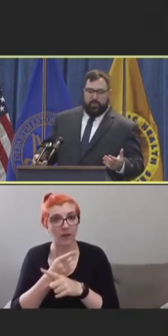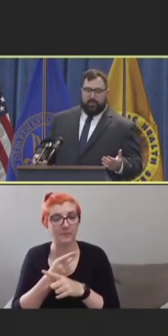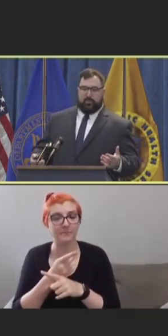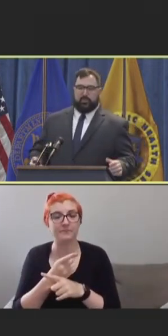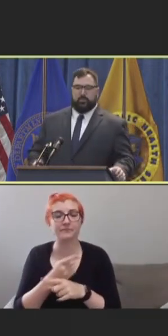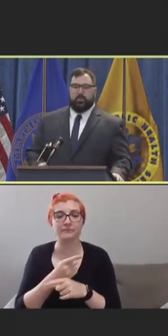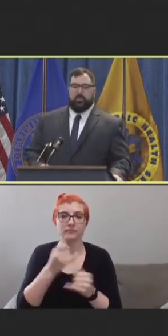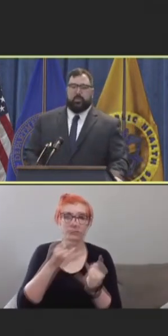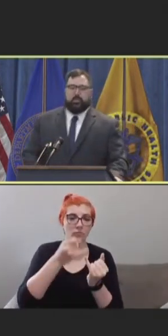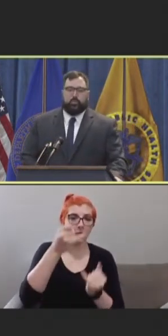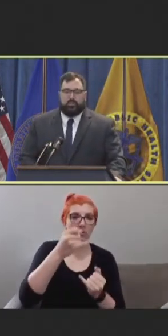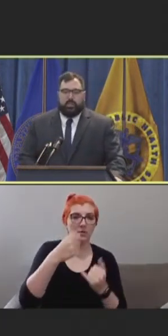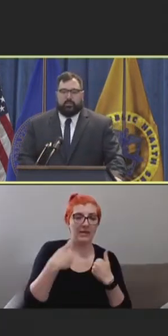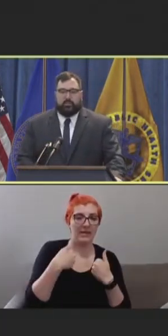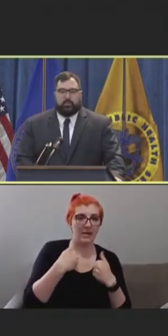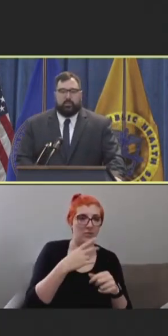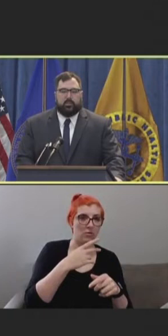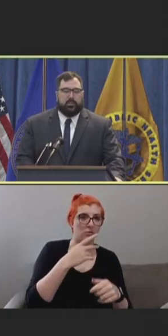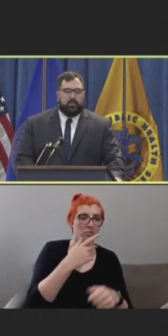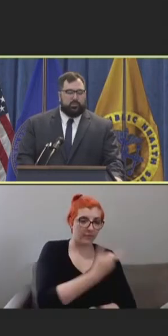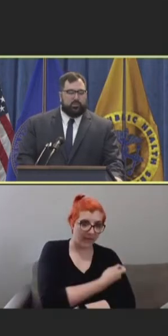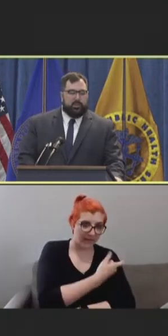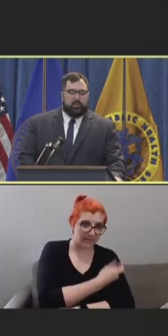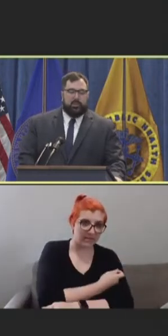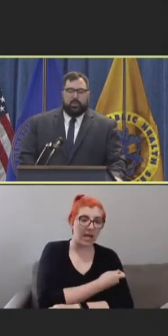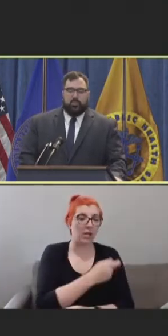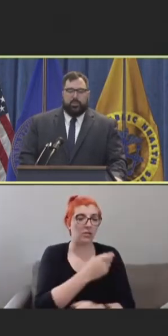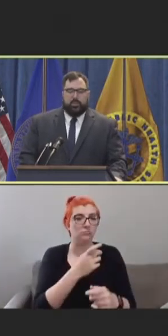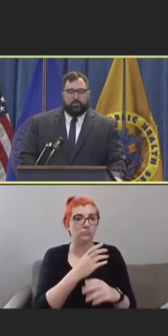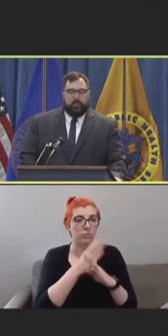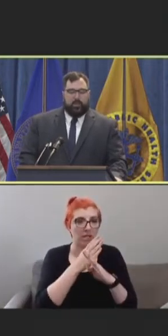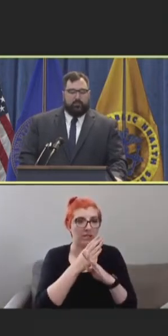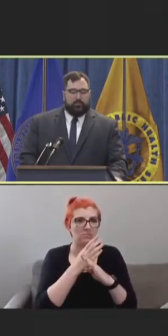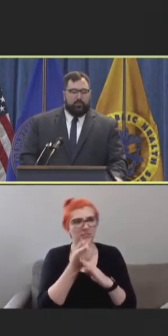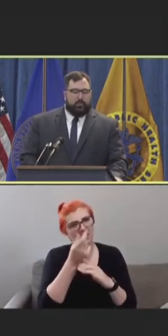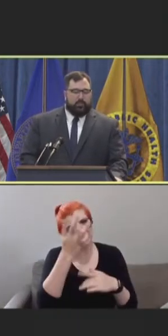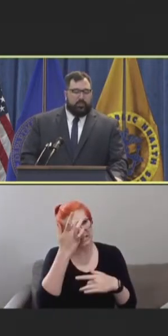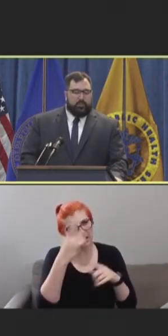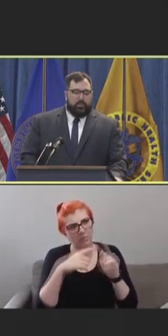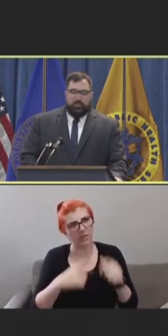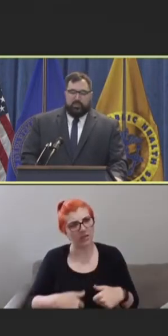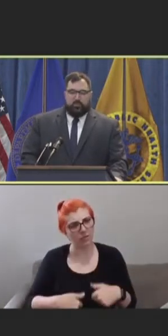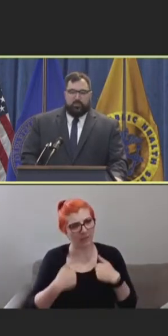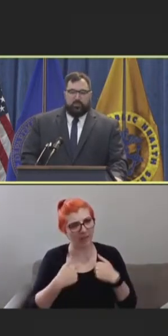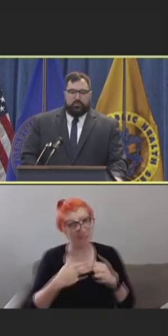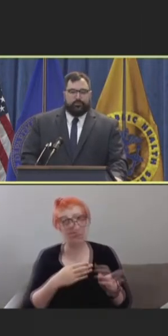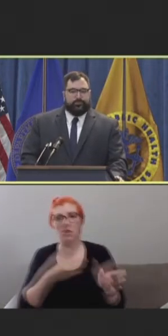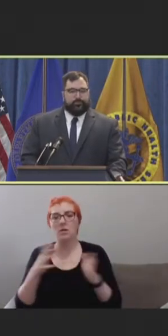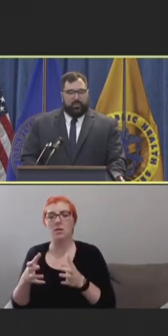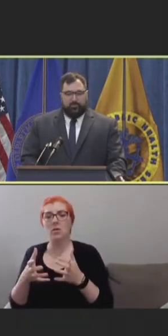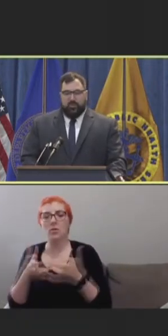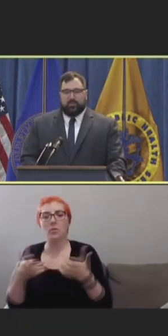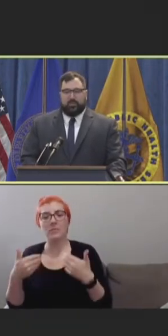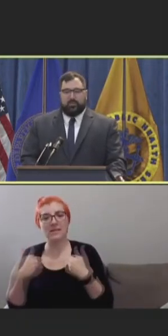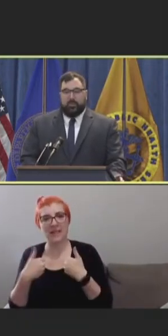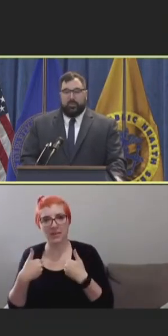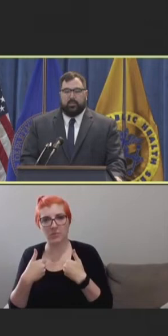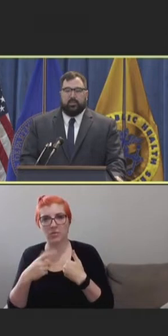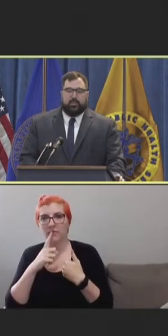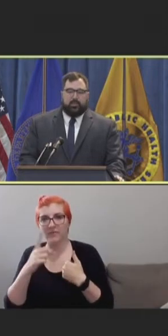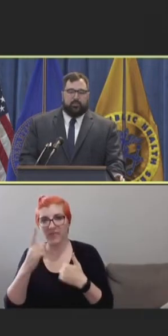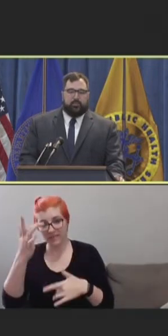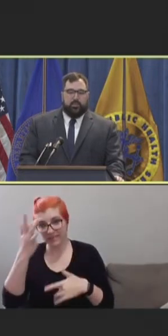you vaccinate them, they're protected, they get a little sick, but then they survive. The obese animals get very sick and